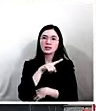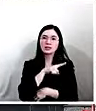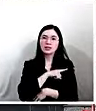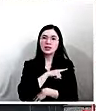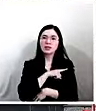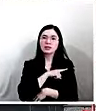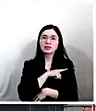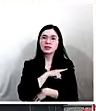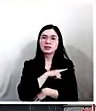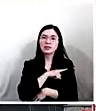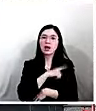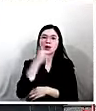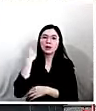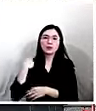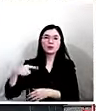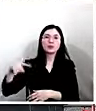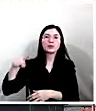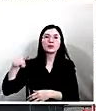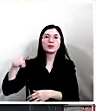We are